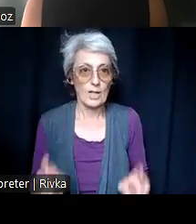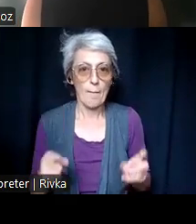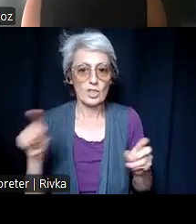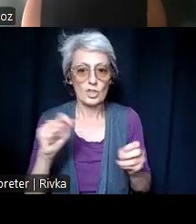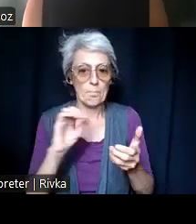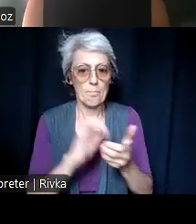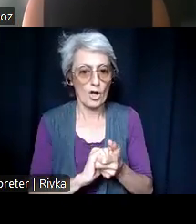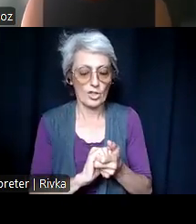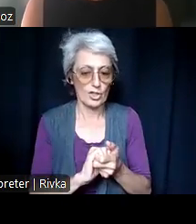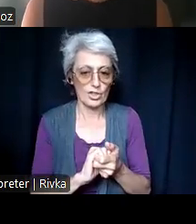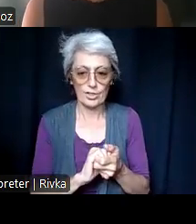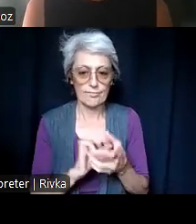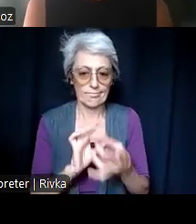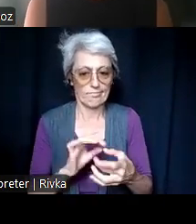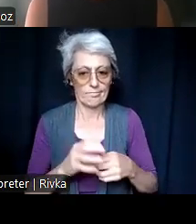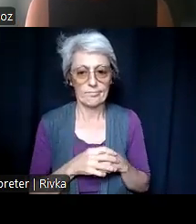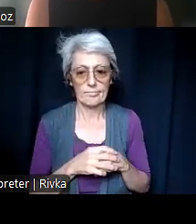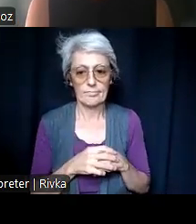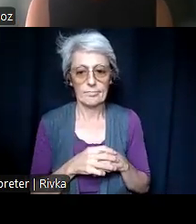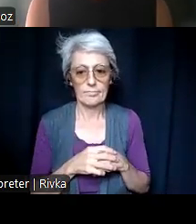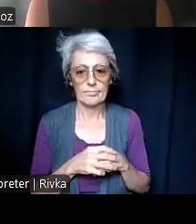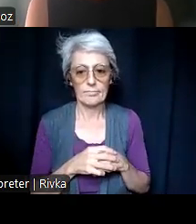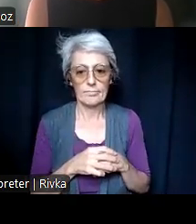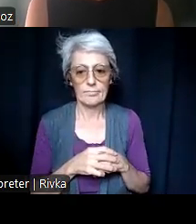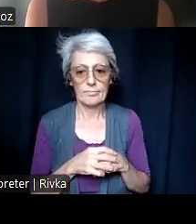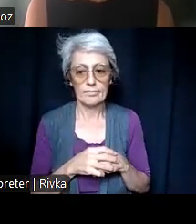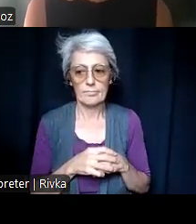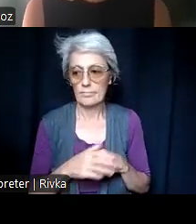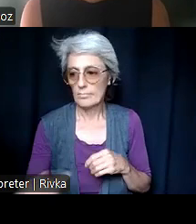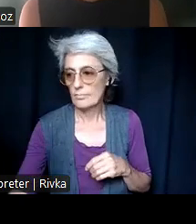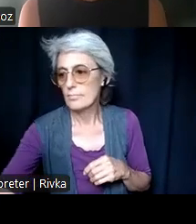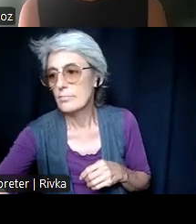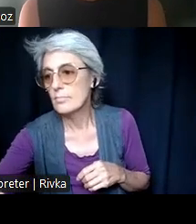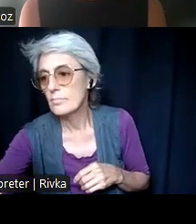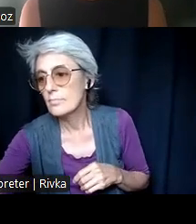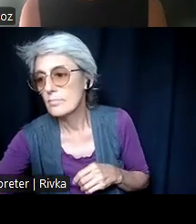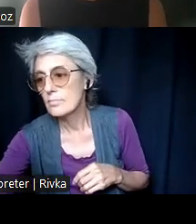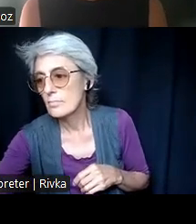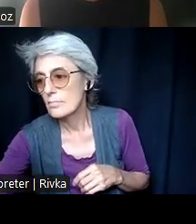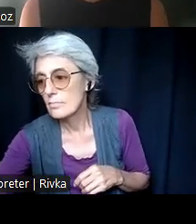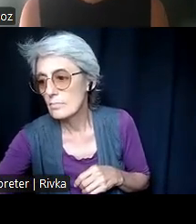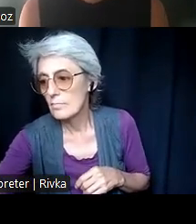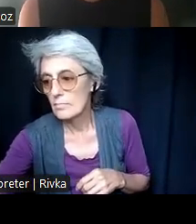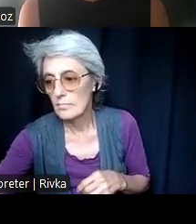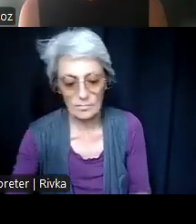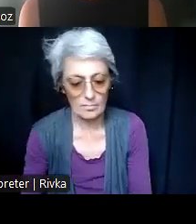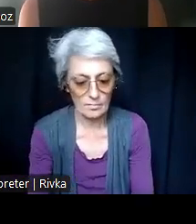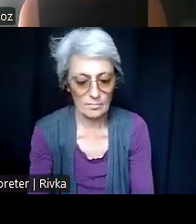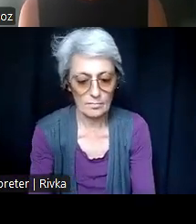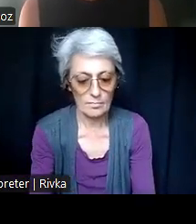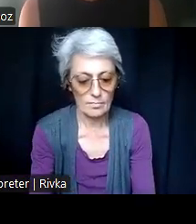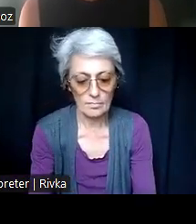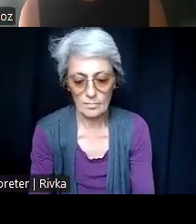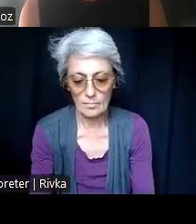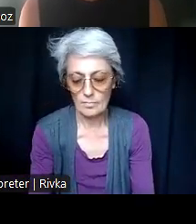Well, honestly, I think a lot of it has been driven by feedback from providers.